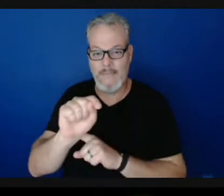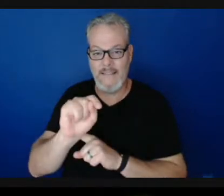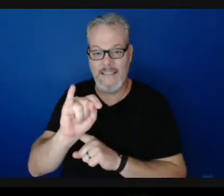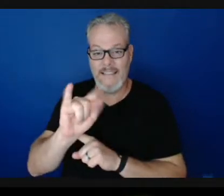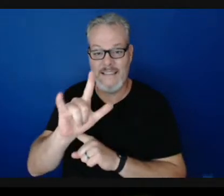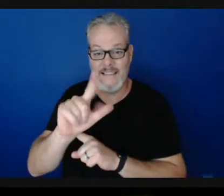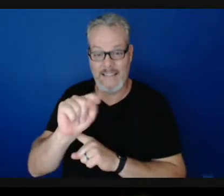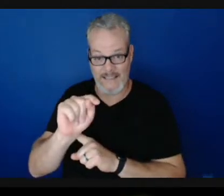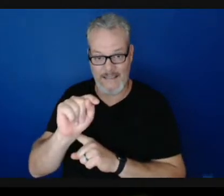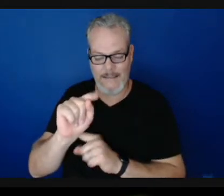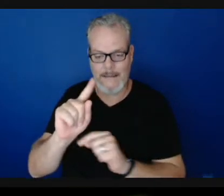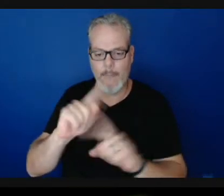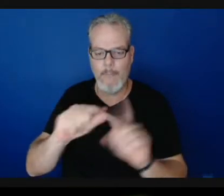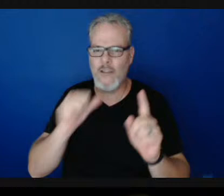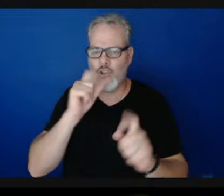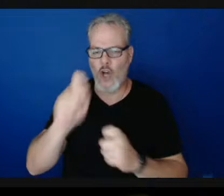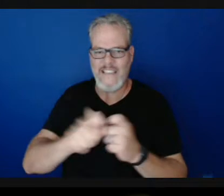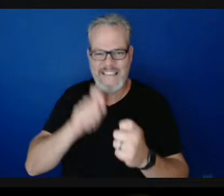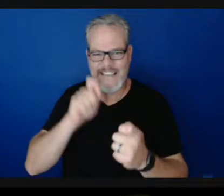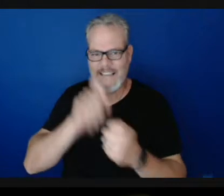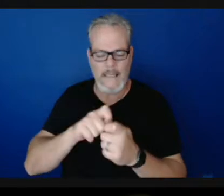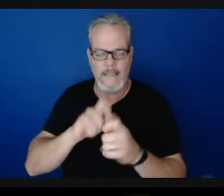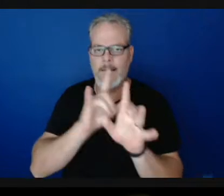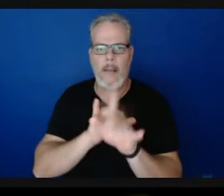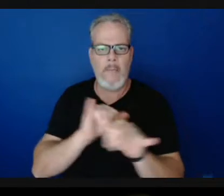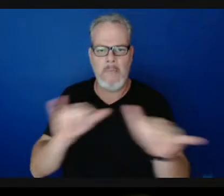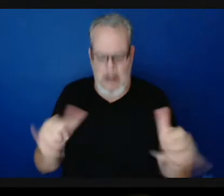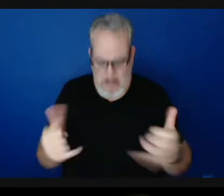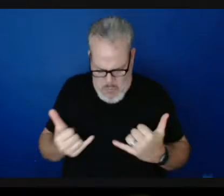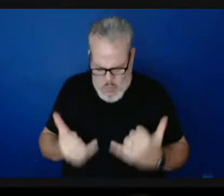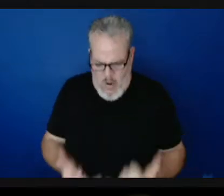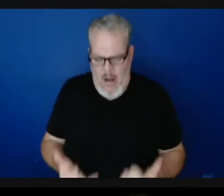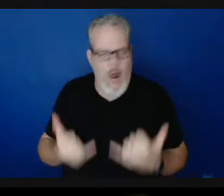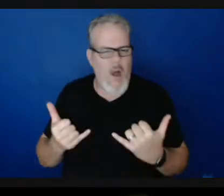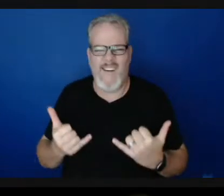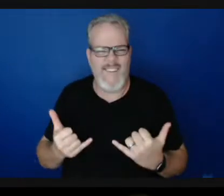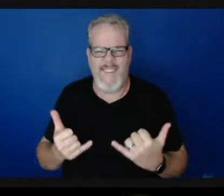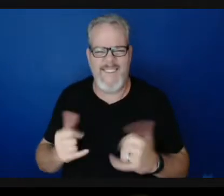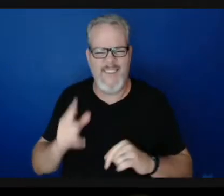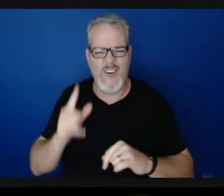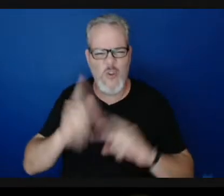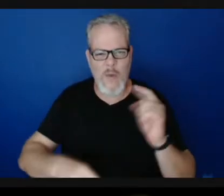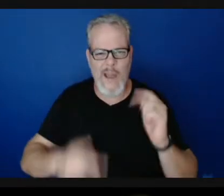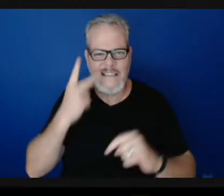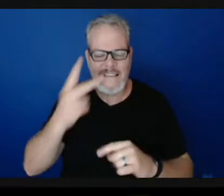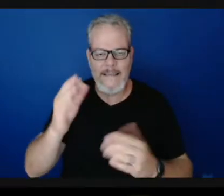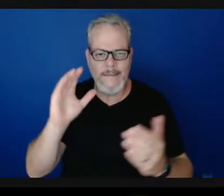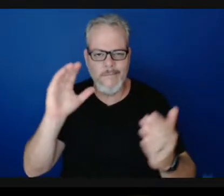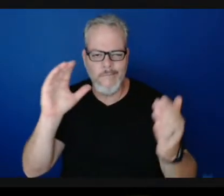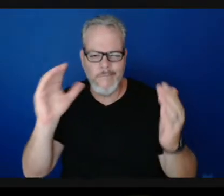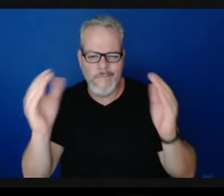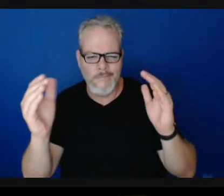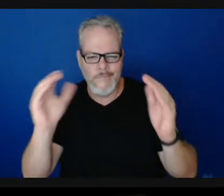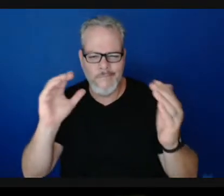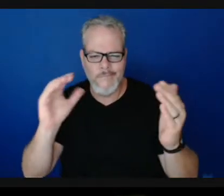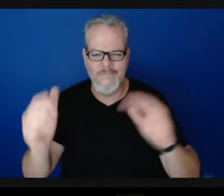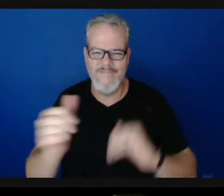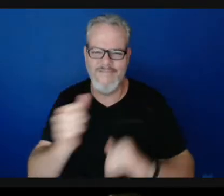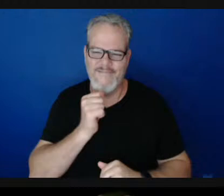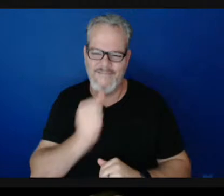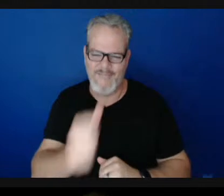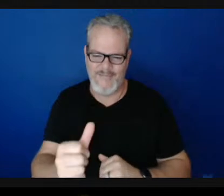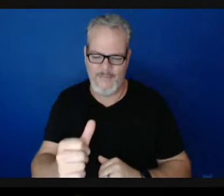not instantaneous and continuously over the entire period. So you don't see quite the same nuance here, right? And what you see is